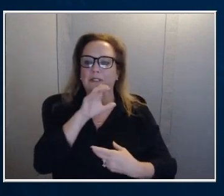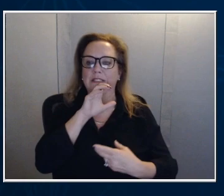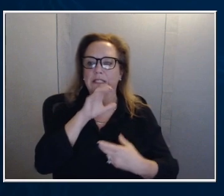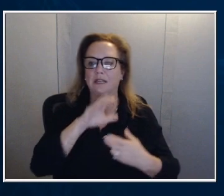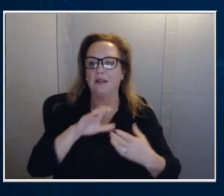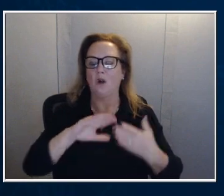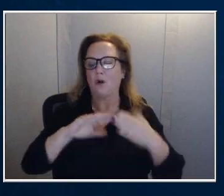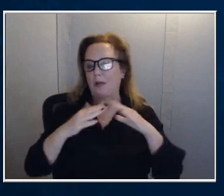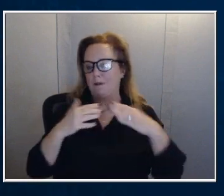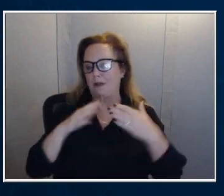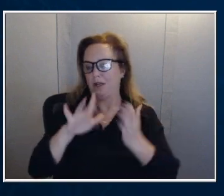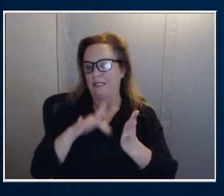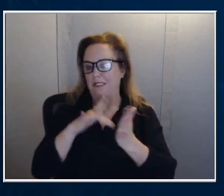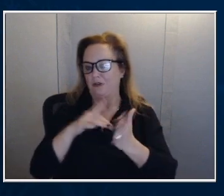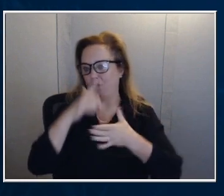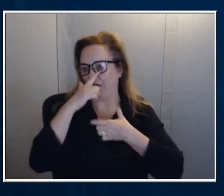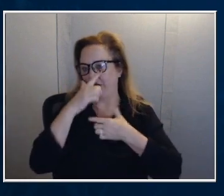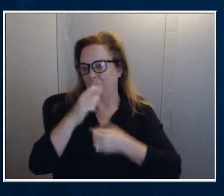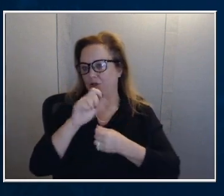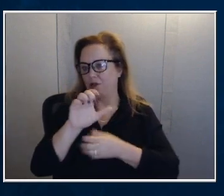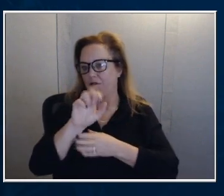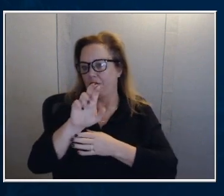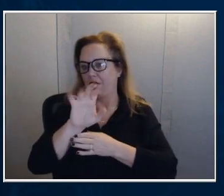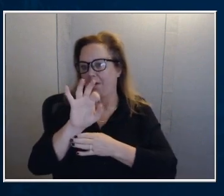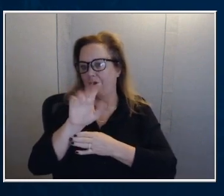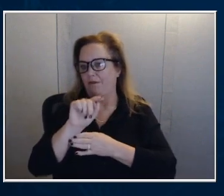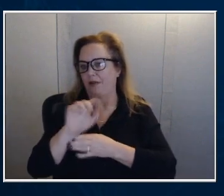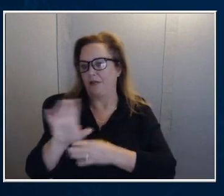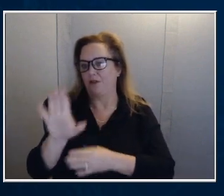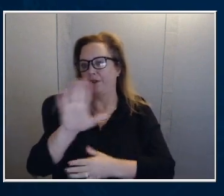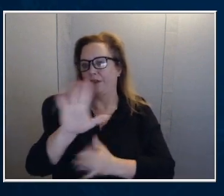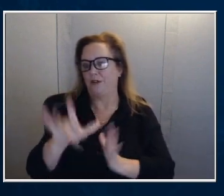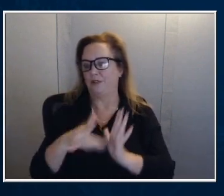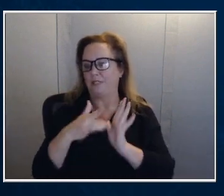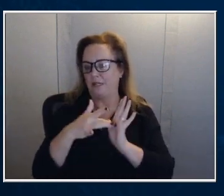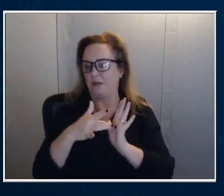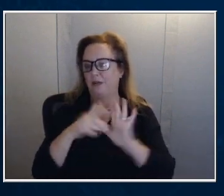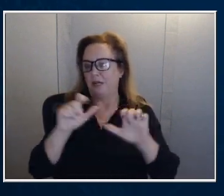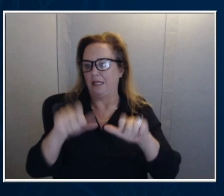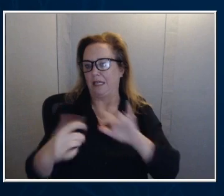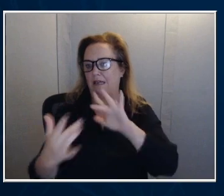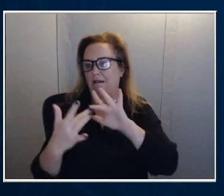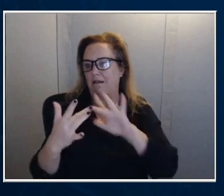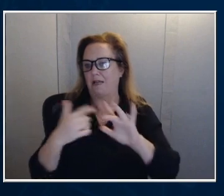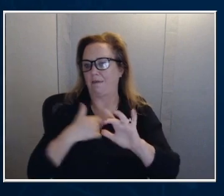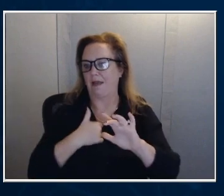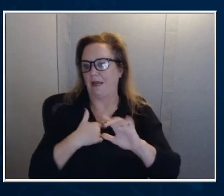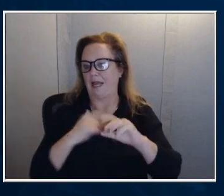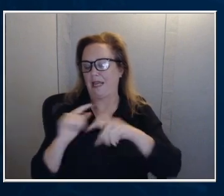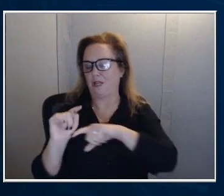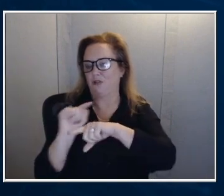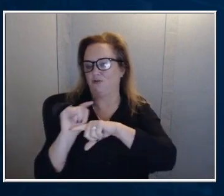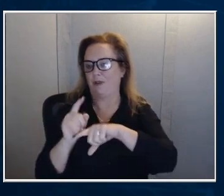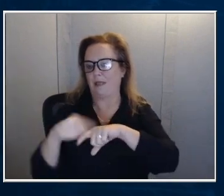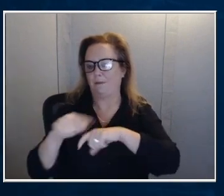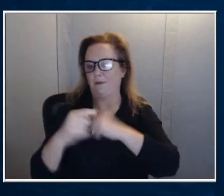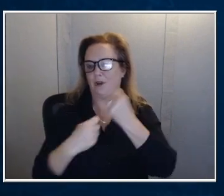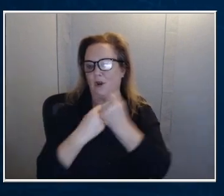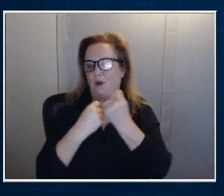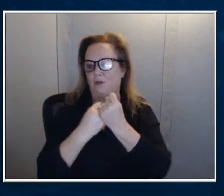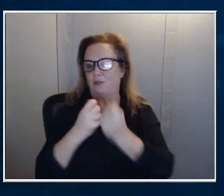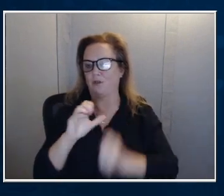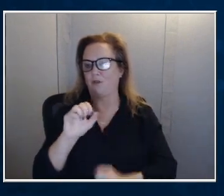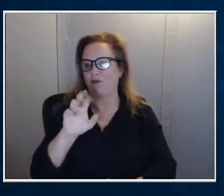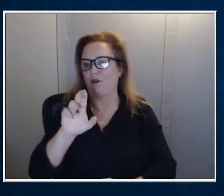community center, and they're interested in bringing CarFit to their center, they can contact me and I can train them to host their own